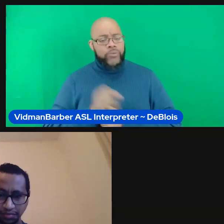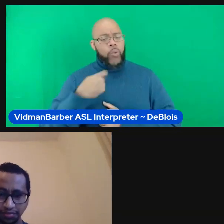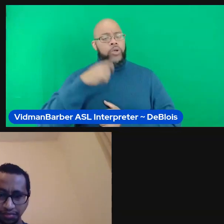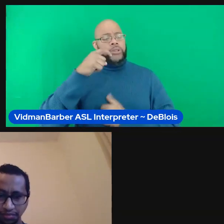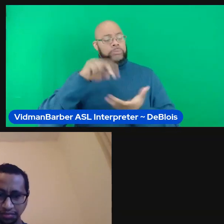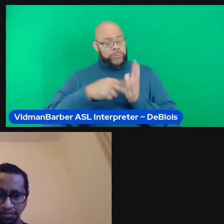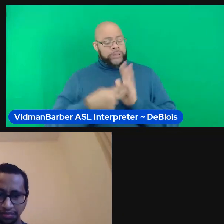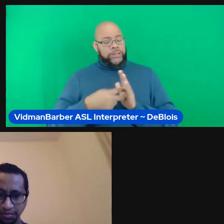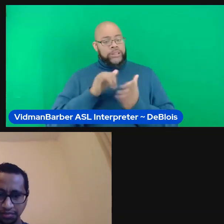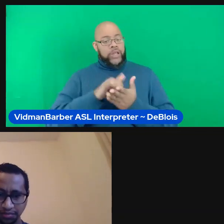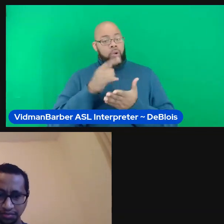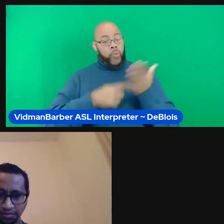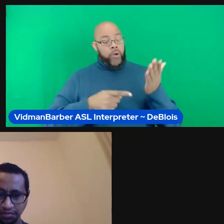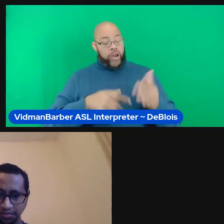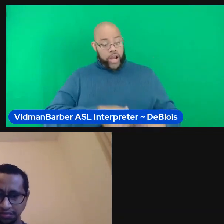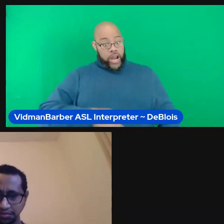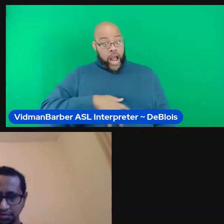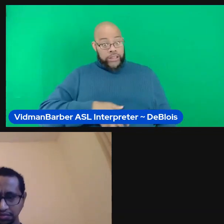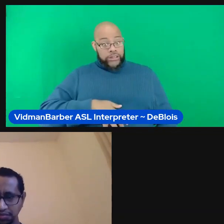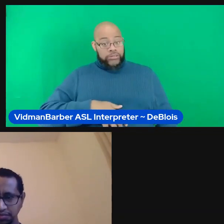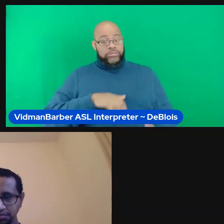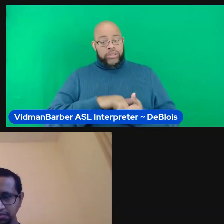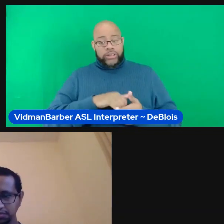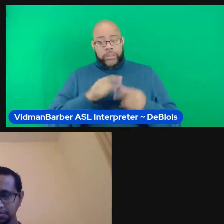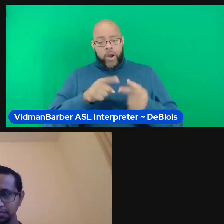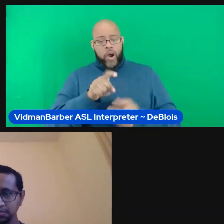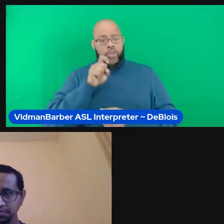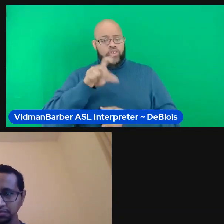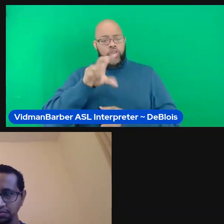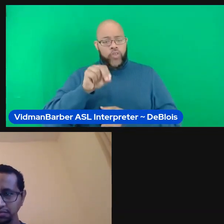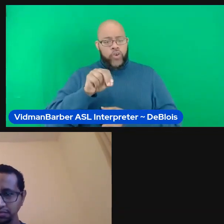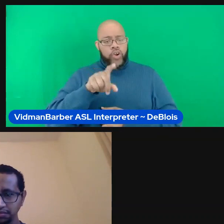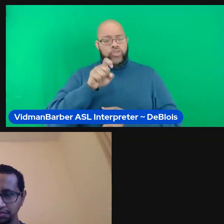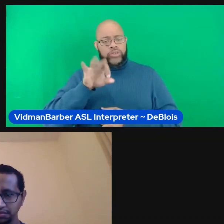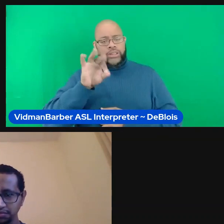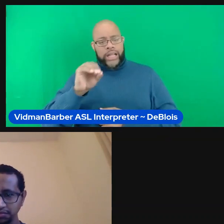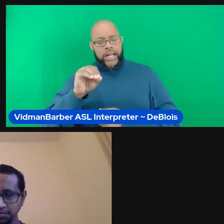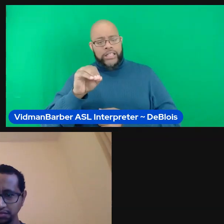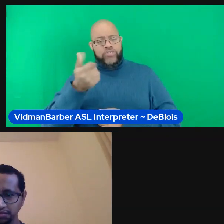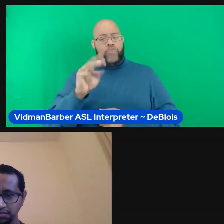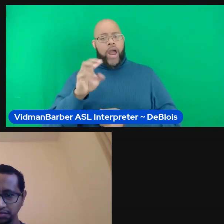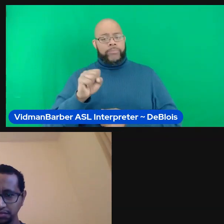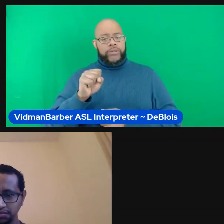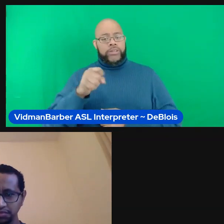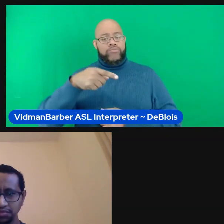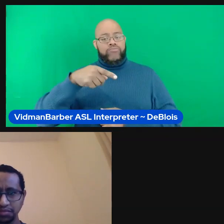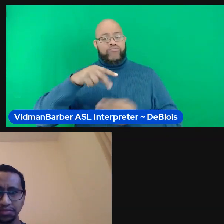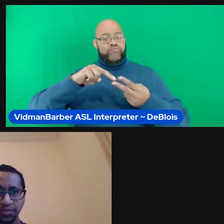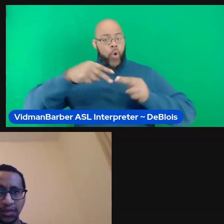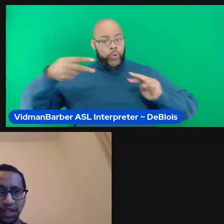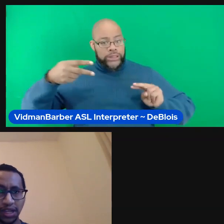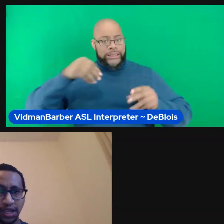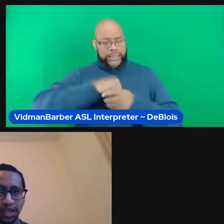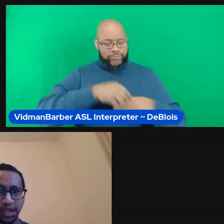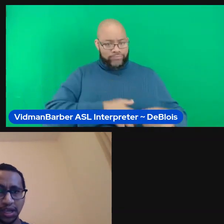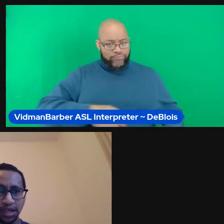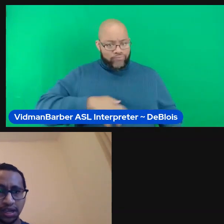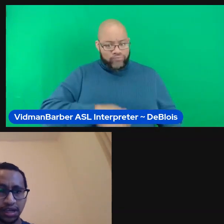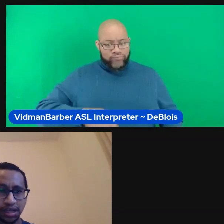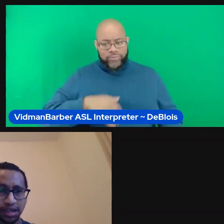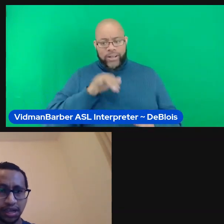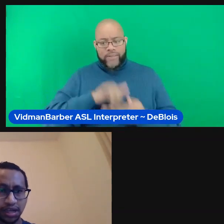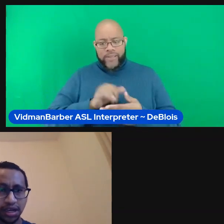means that what it means for the gut is that it's about 130 and 190 grams of protein that's been absorbed in the intestine daily, and